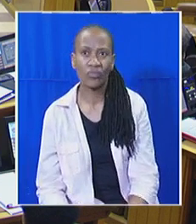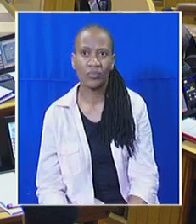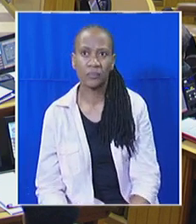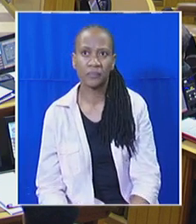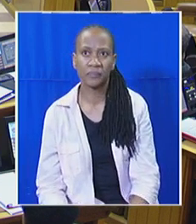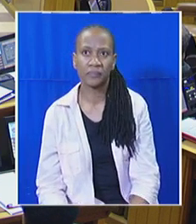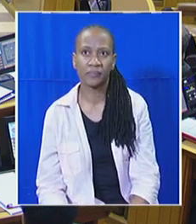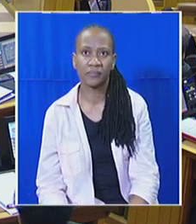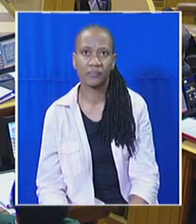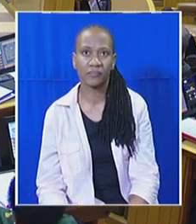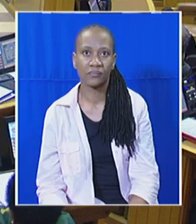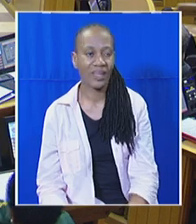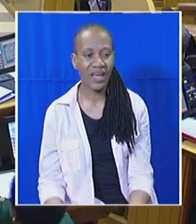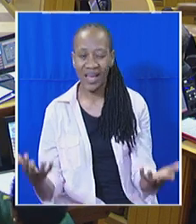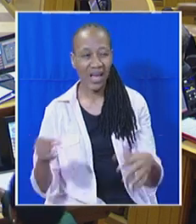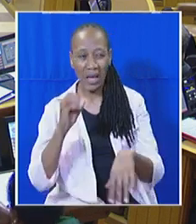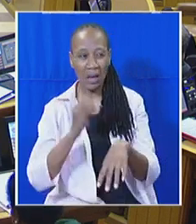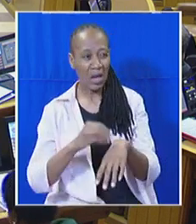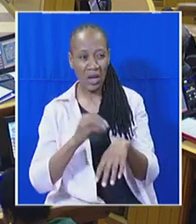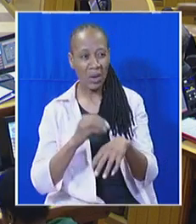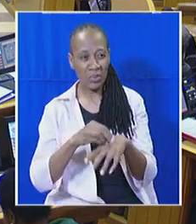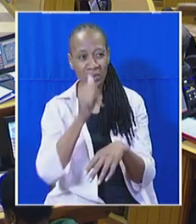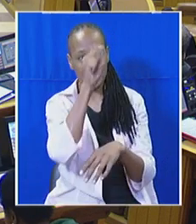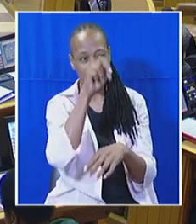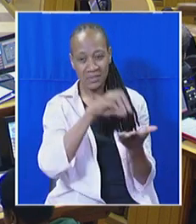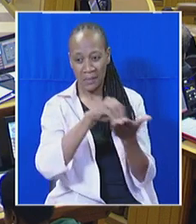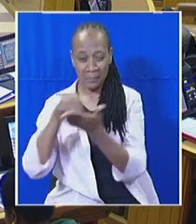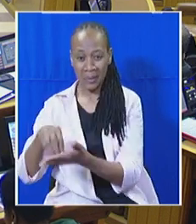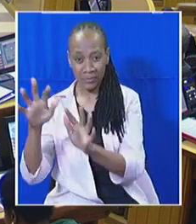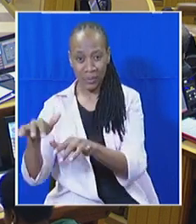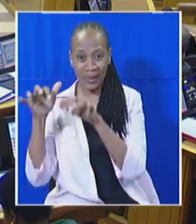The disaster the ANC brings us in this parliament is not bearable.